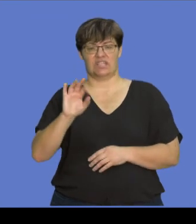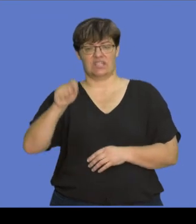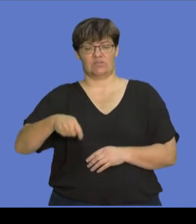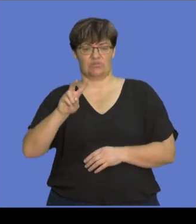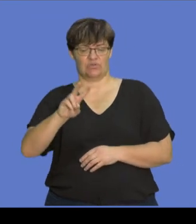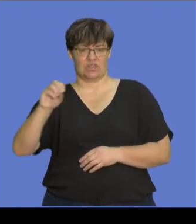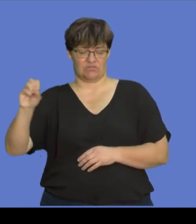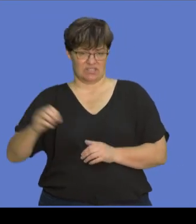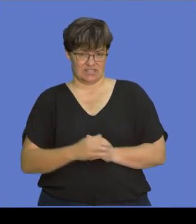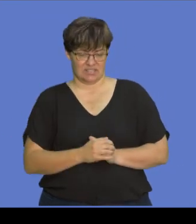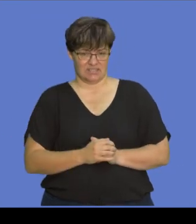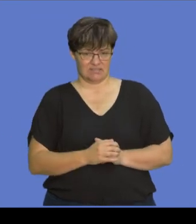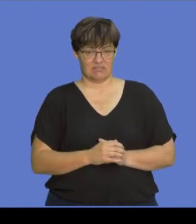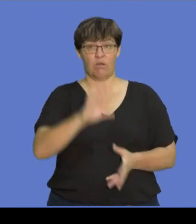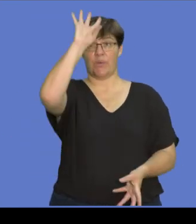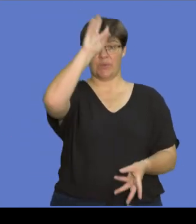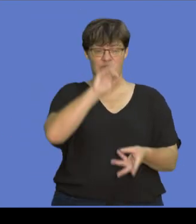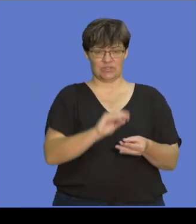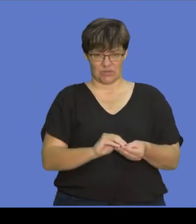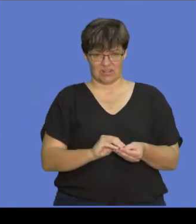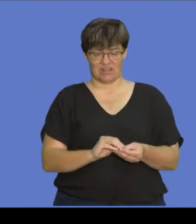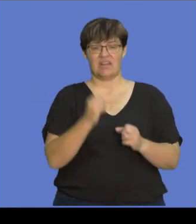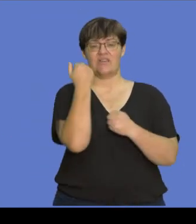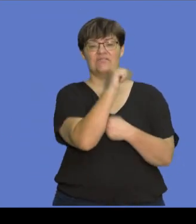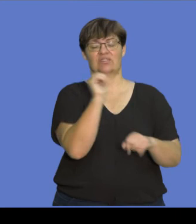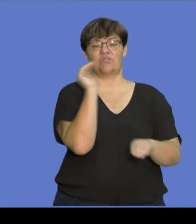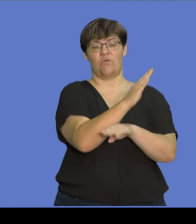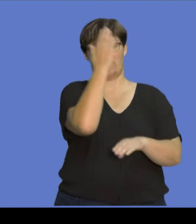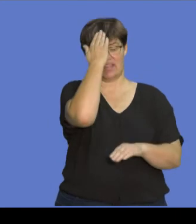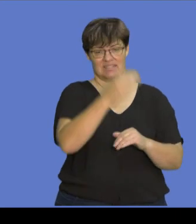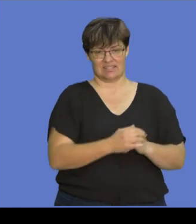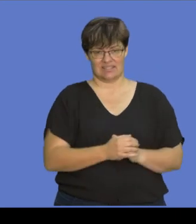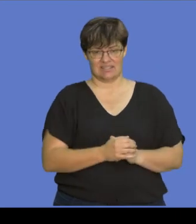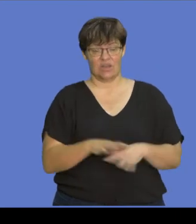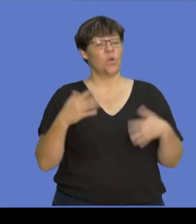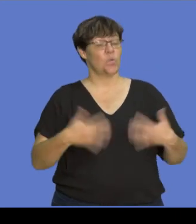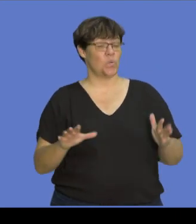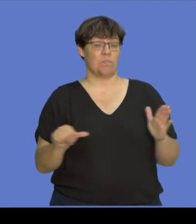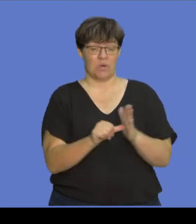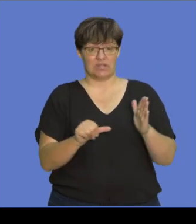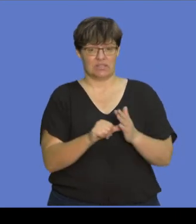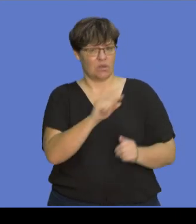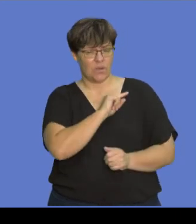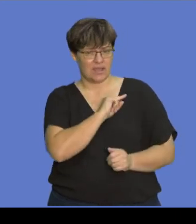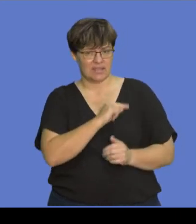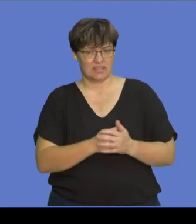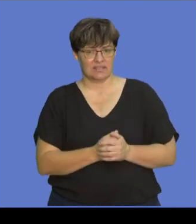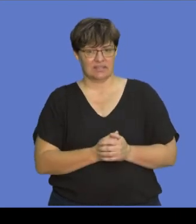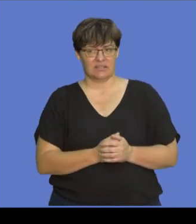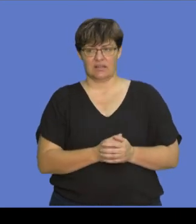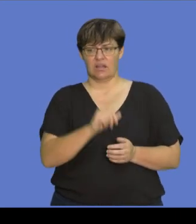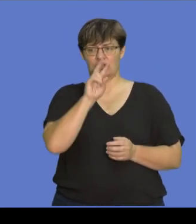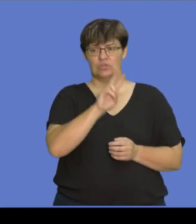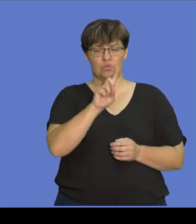You now have a total for your factory overheads. Important figure. Why?